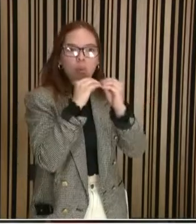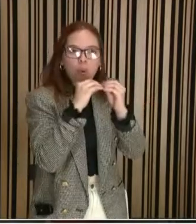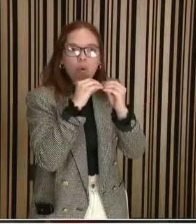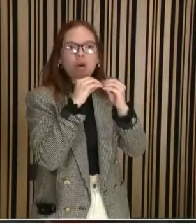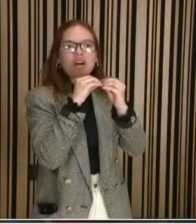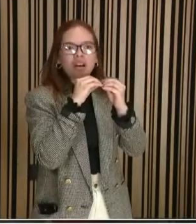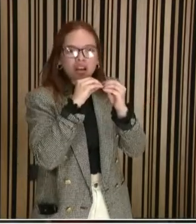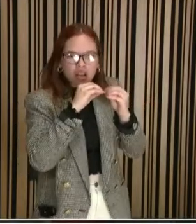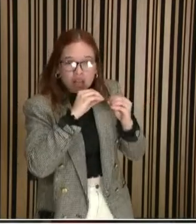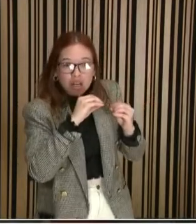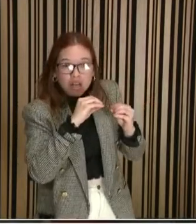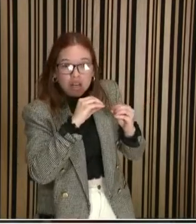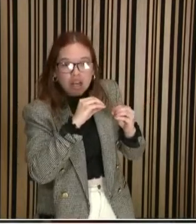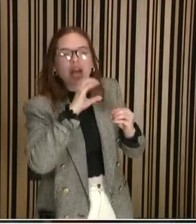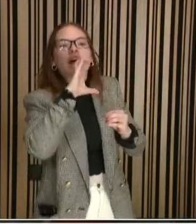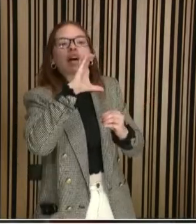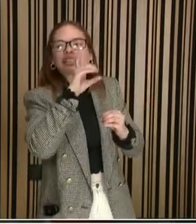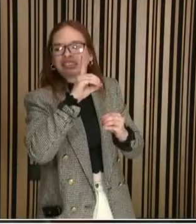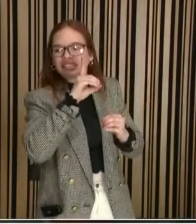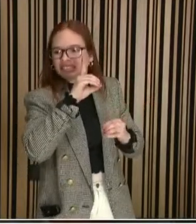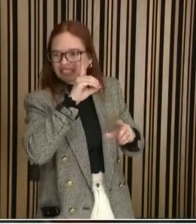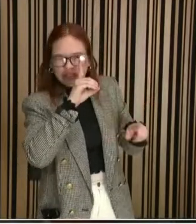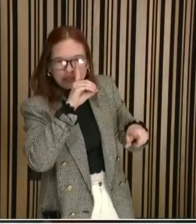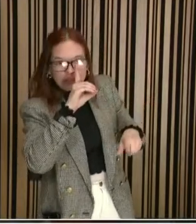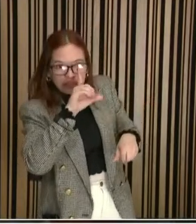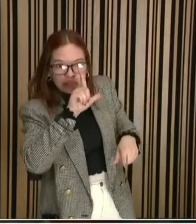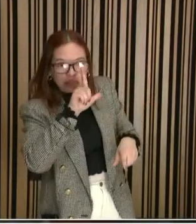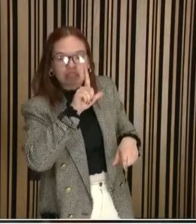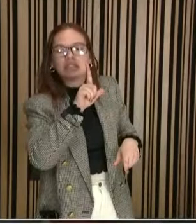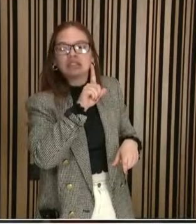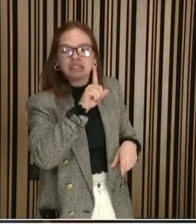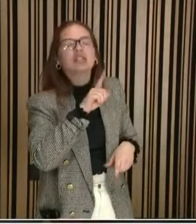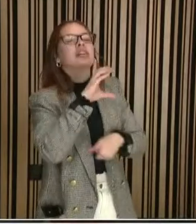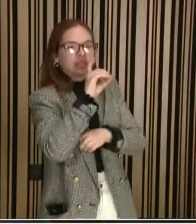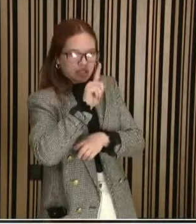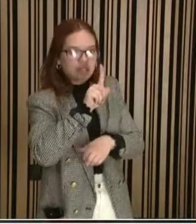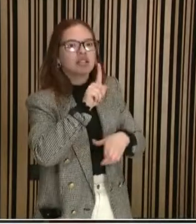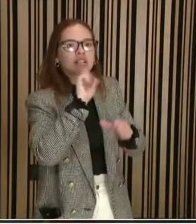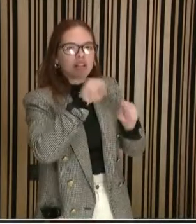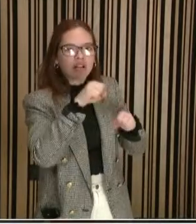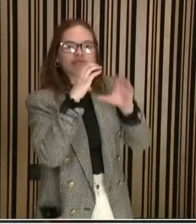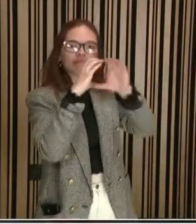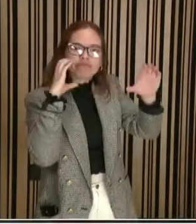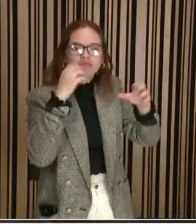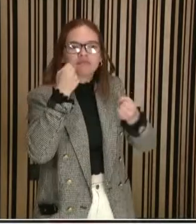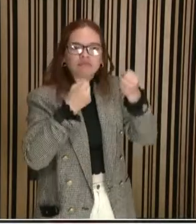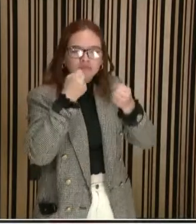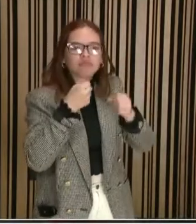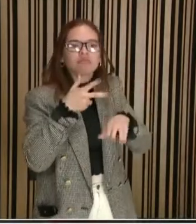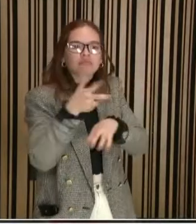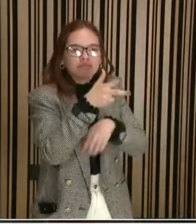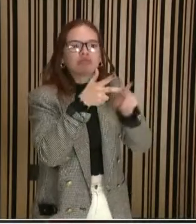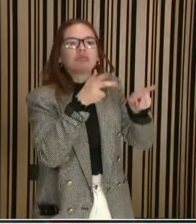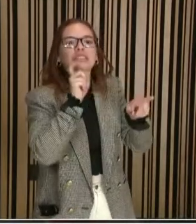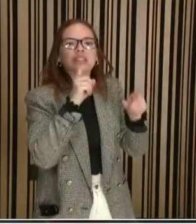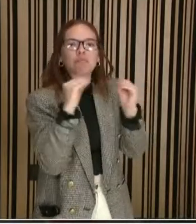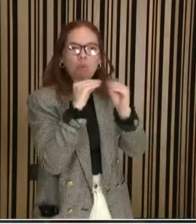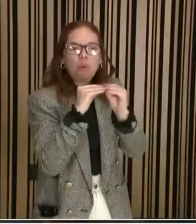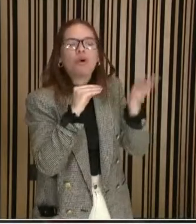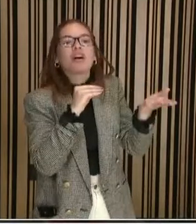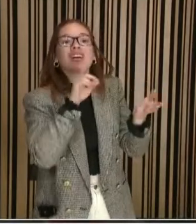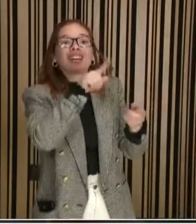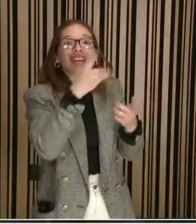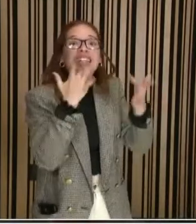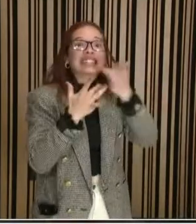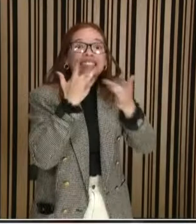drivers. So to the extent that there are losses of filled positions, there's also many opportunities, including at WMATA, to be